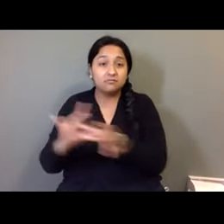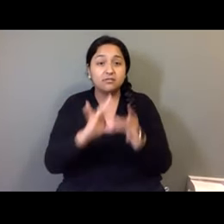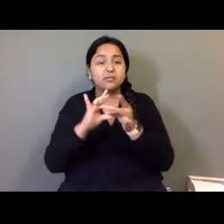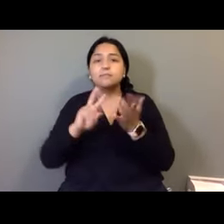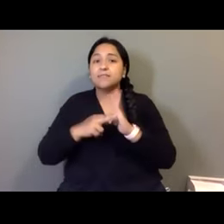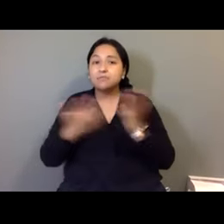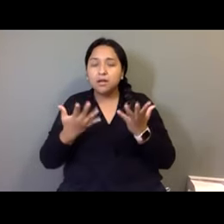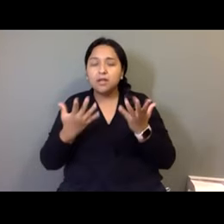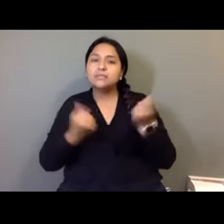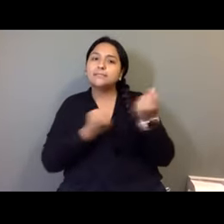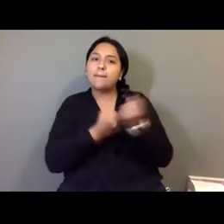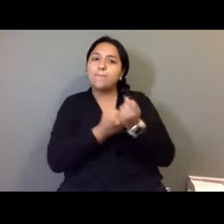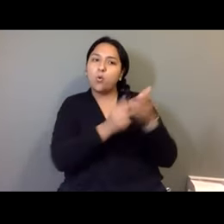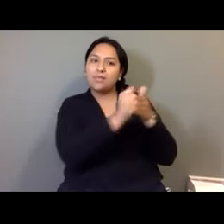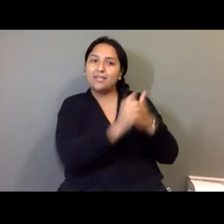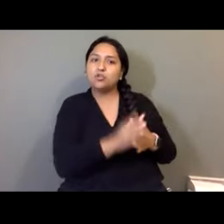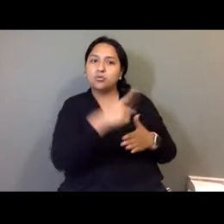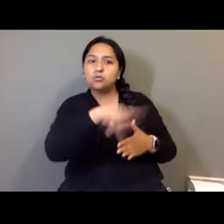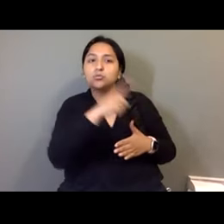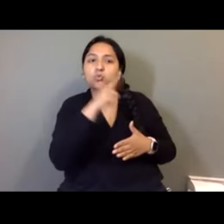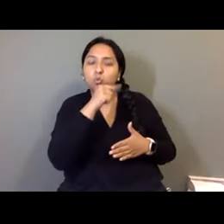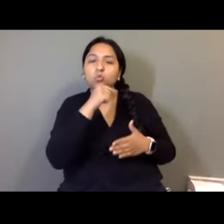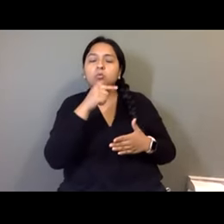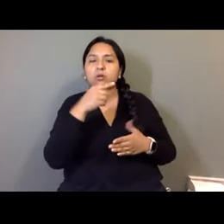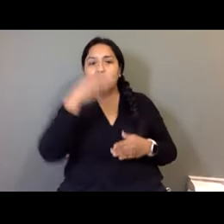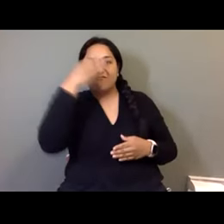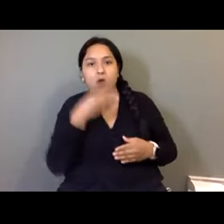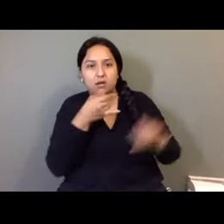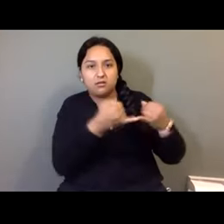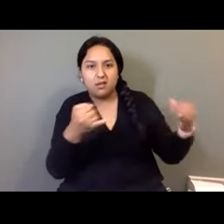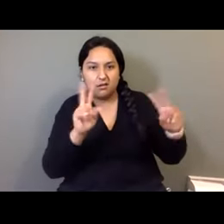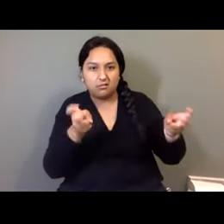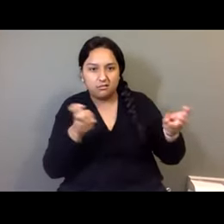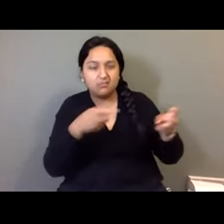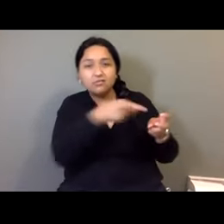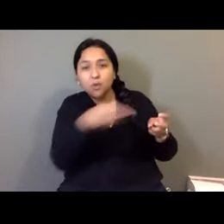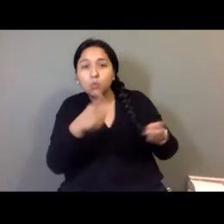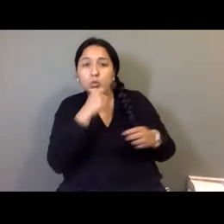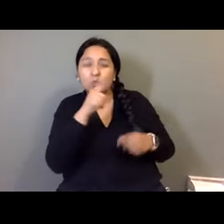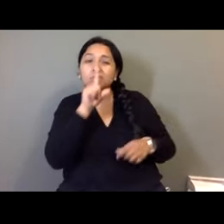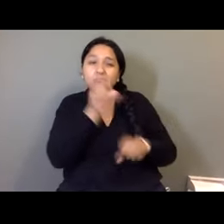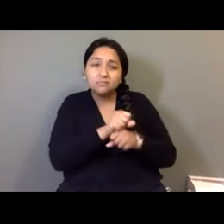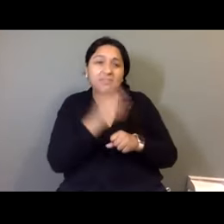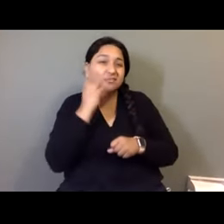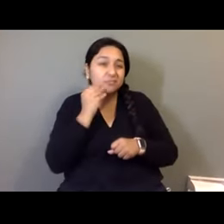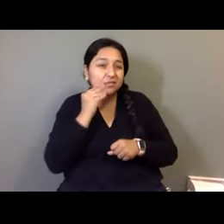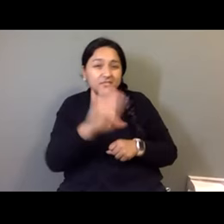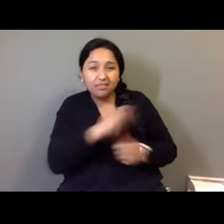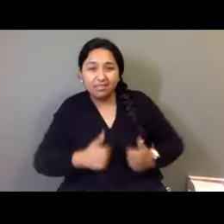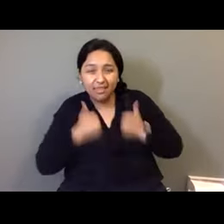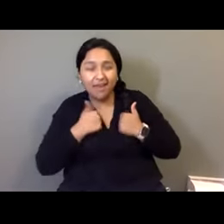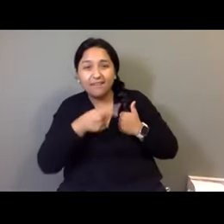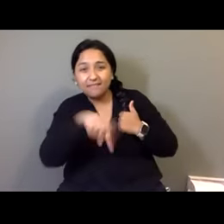people who are on the front lines, people who are experiencing these systems that are quite